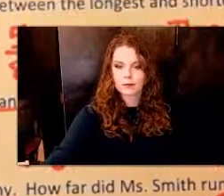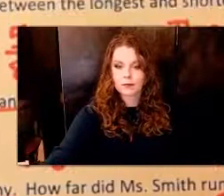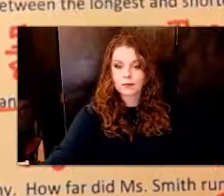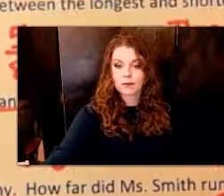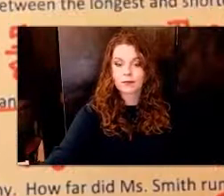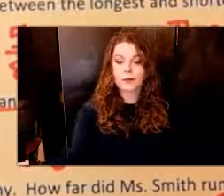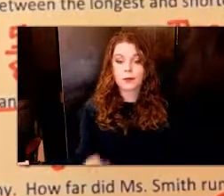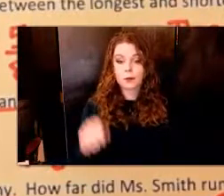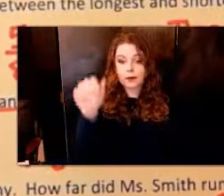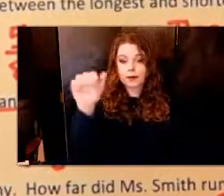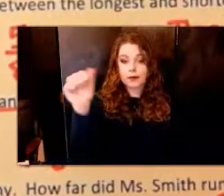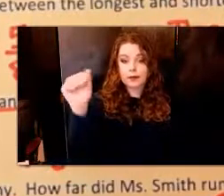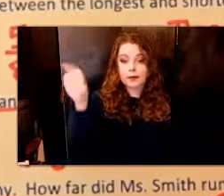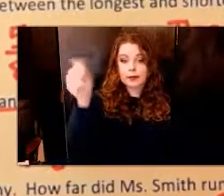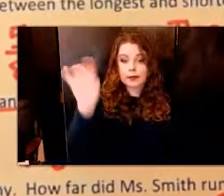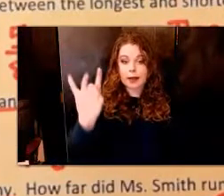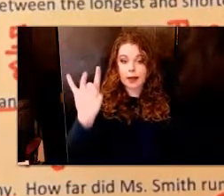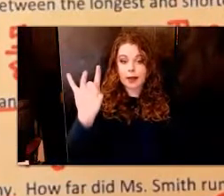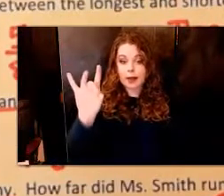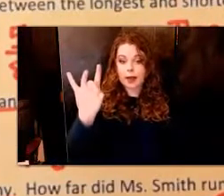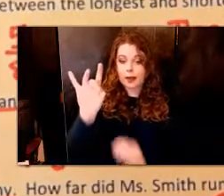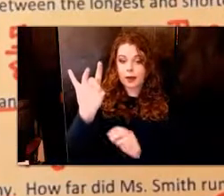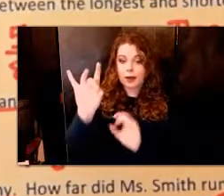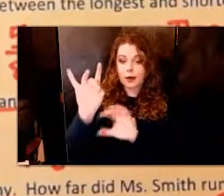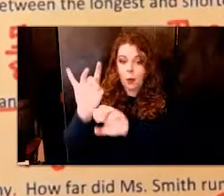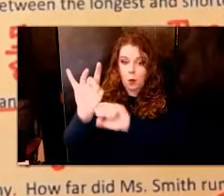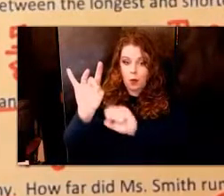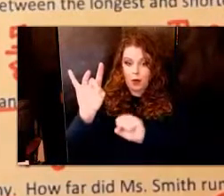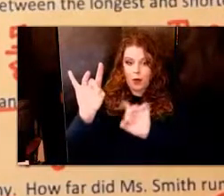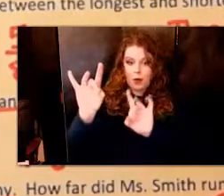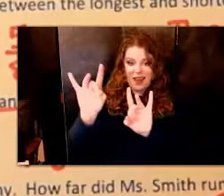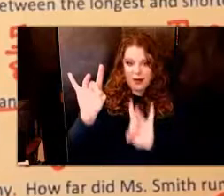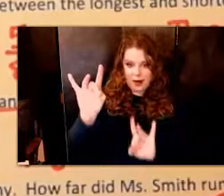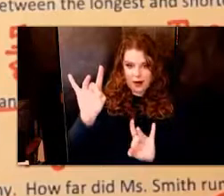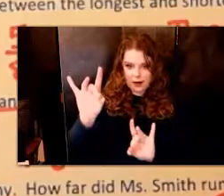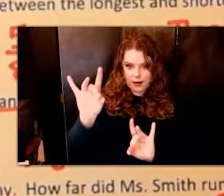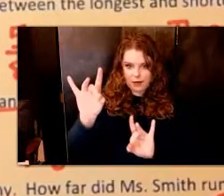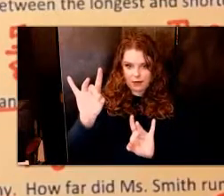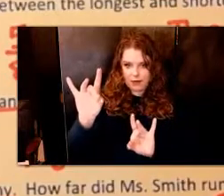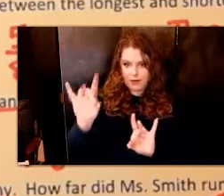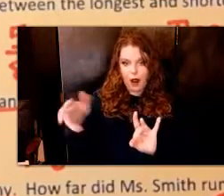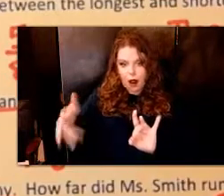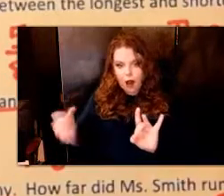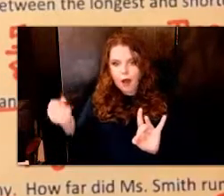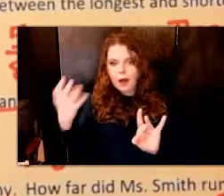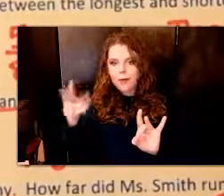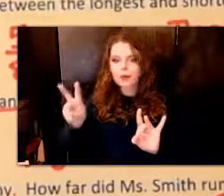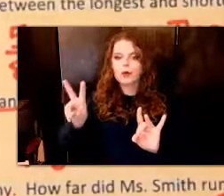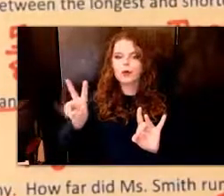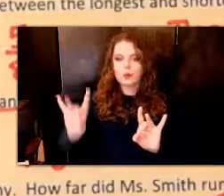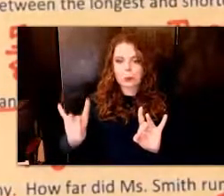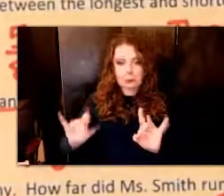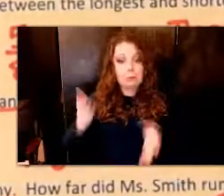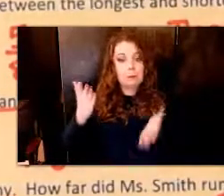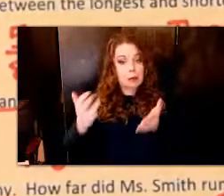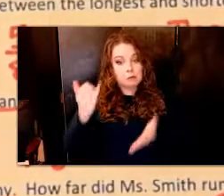and you pull out 8 of them to get your whole number, you have 2/8 left, if that's a strategy